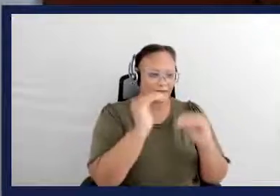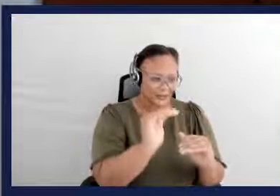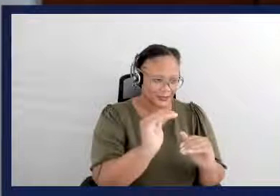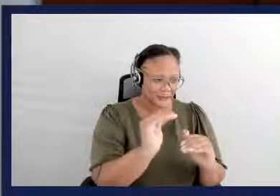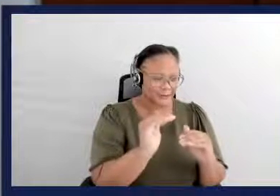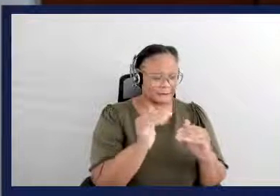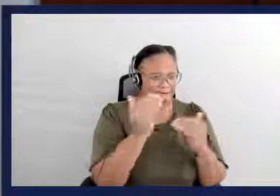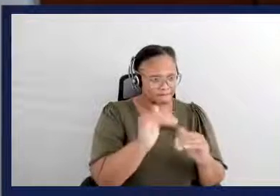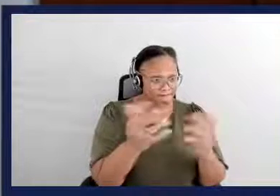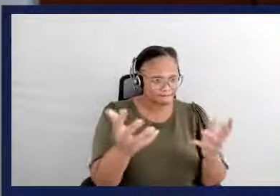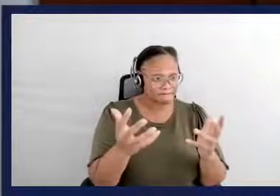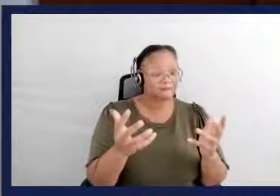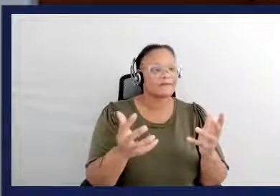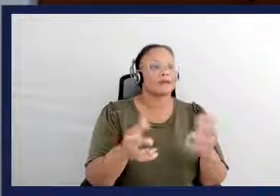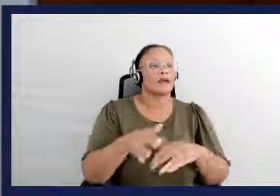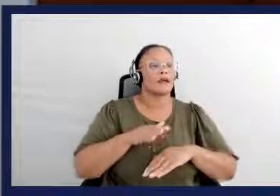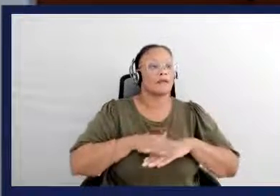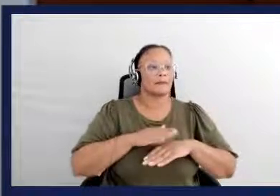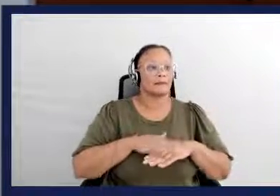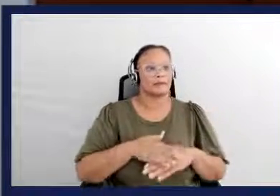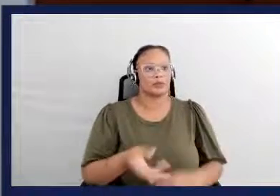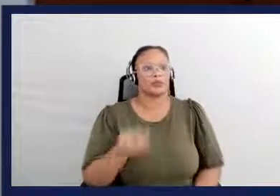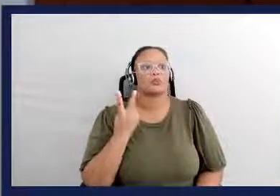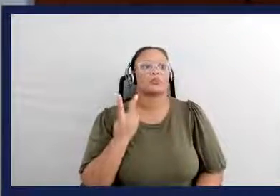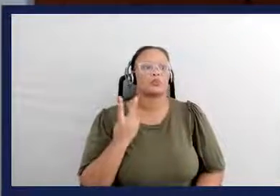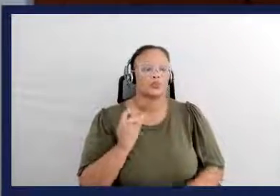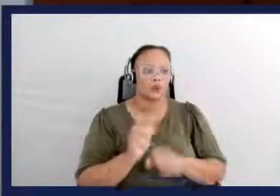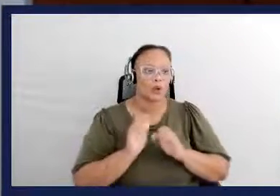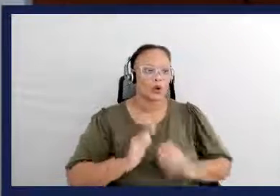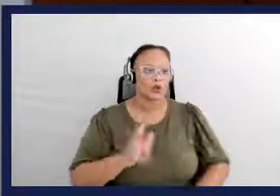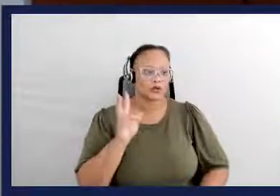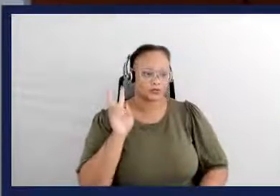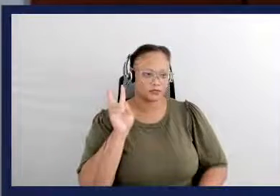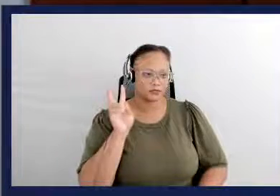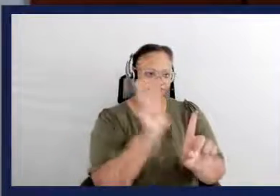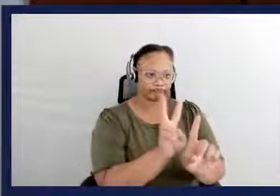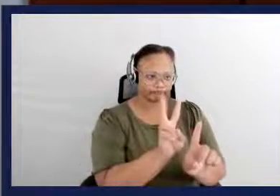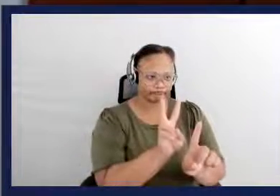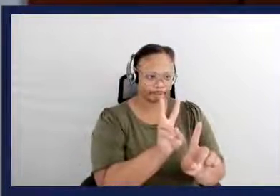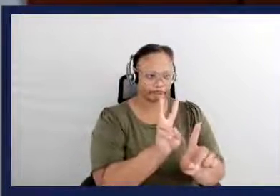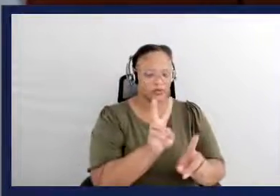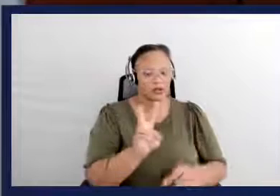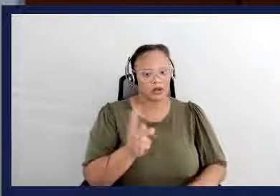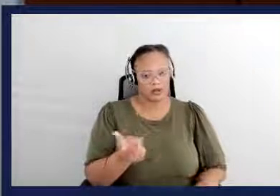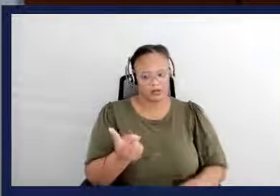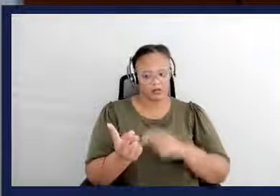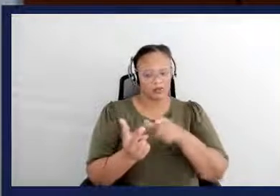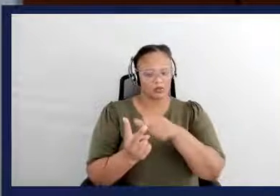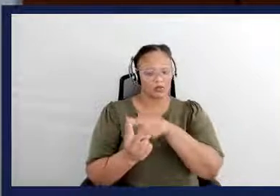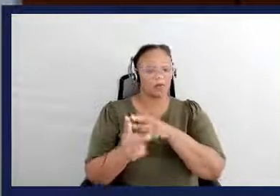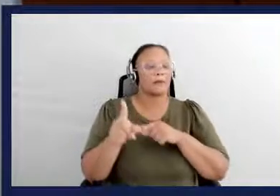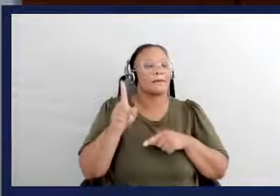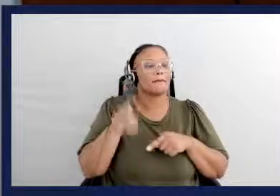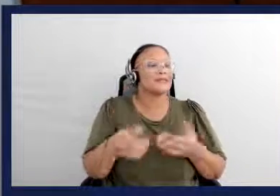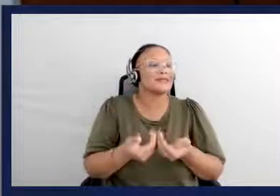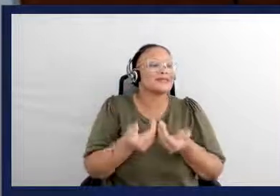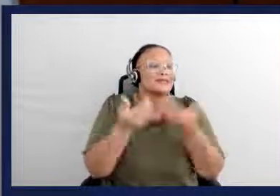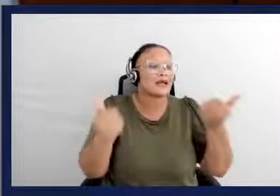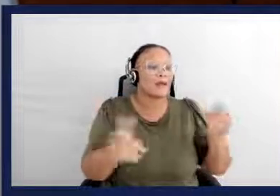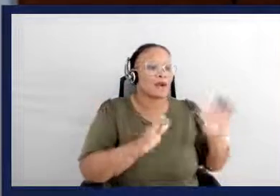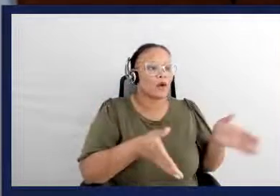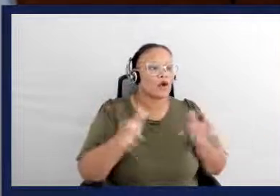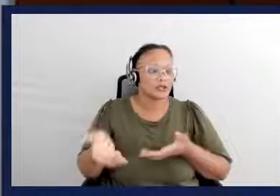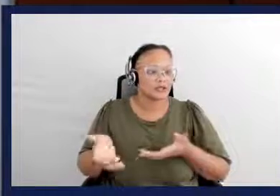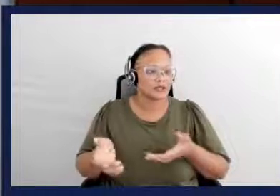be a team of 2 poll workers, and those poll workers have to be of differing parties. So a Republican and a Democrat and